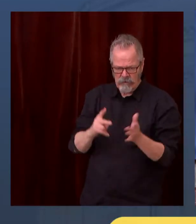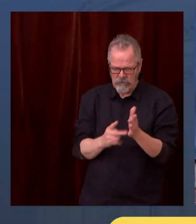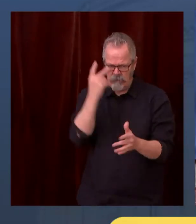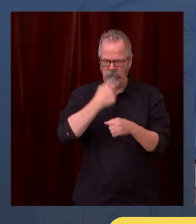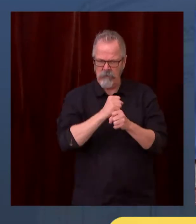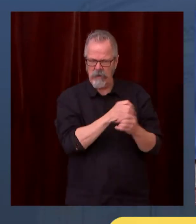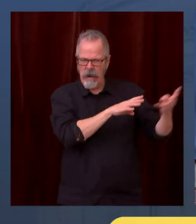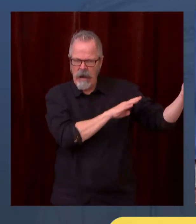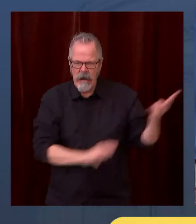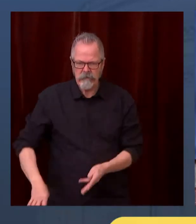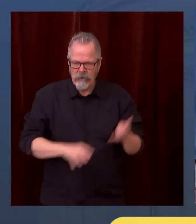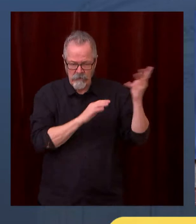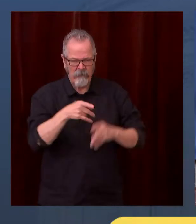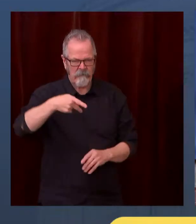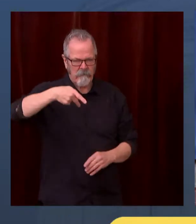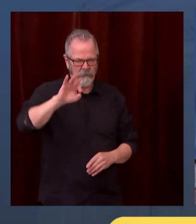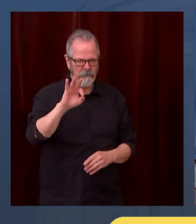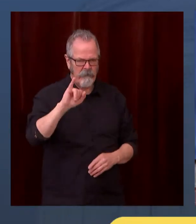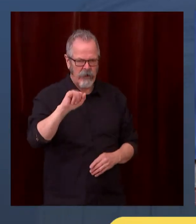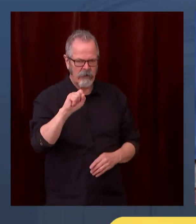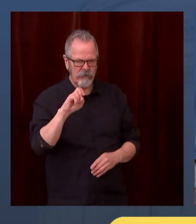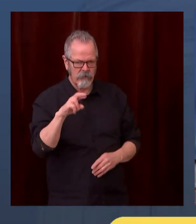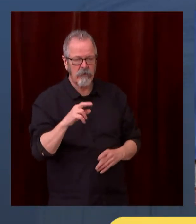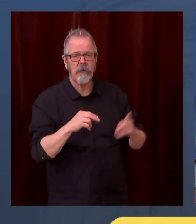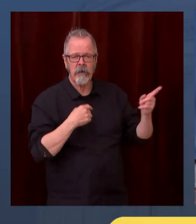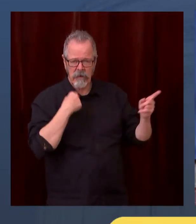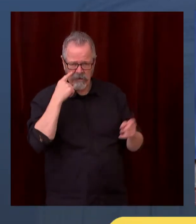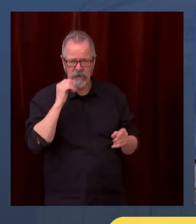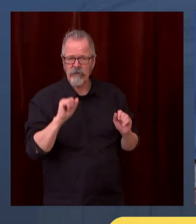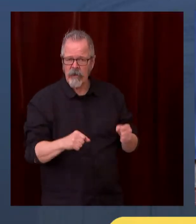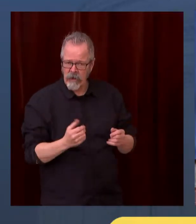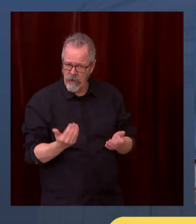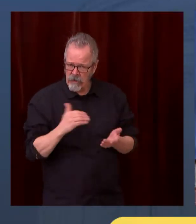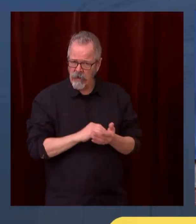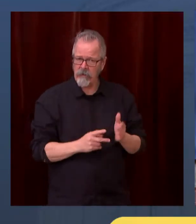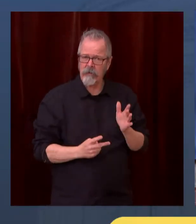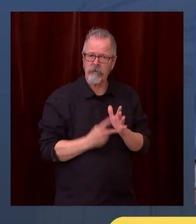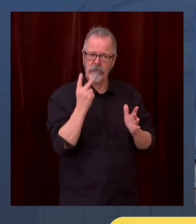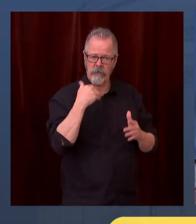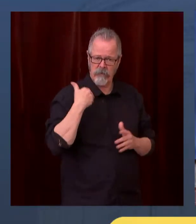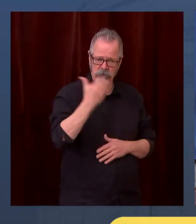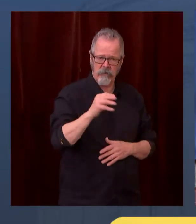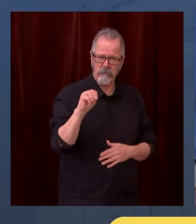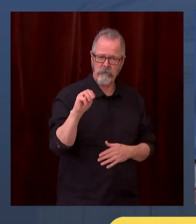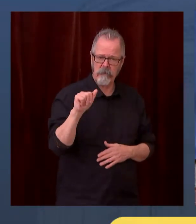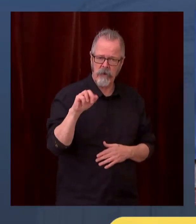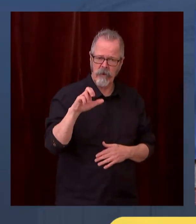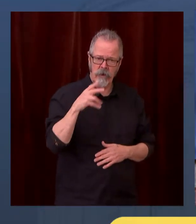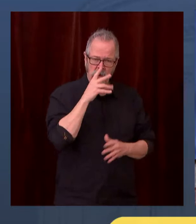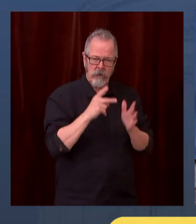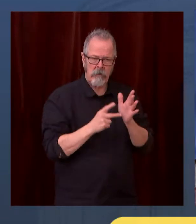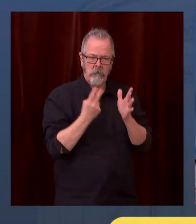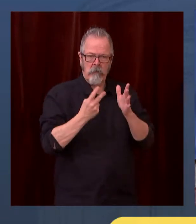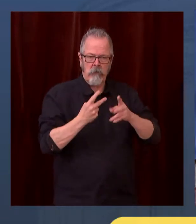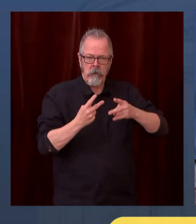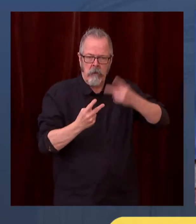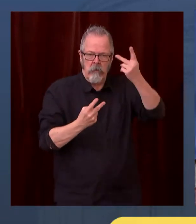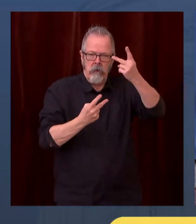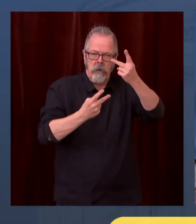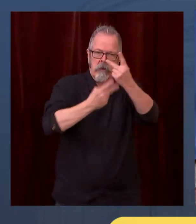double their production again in March. You know, if